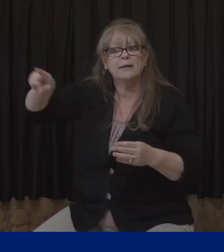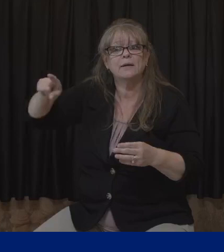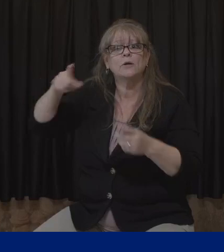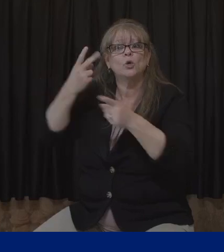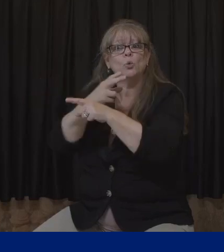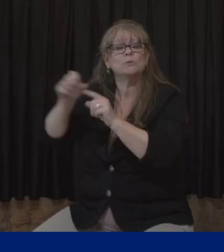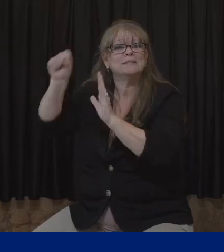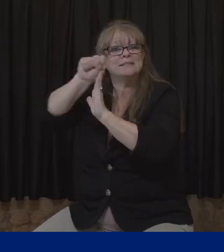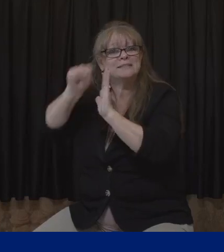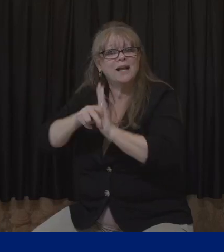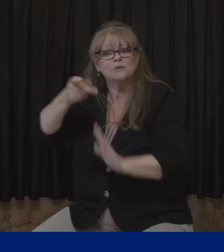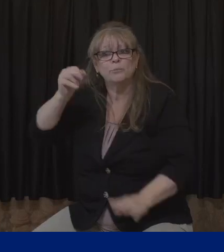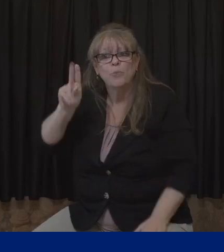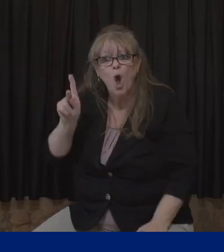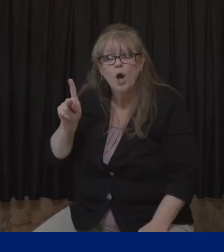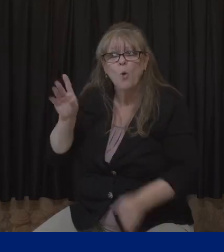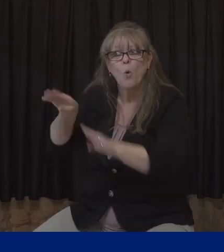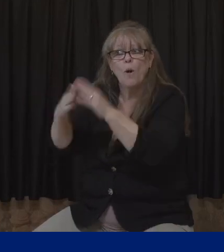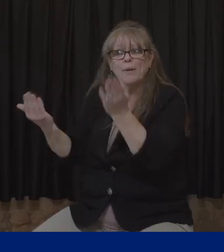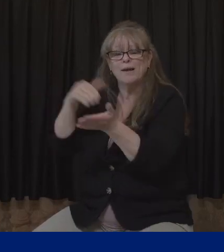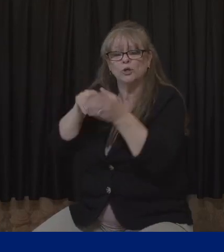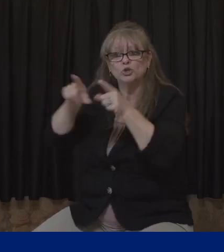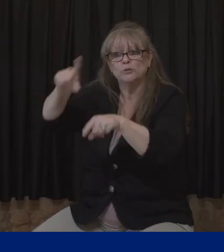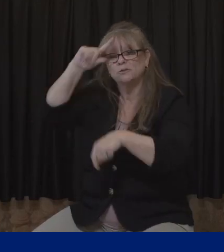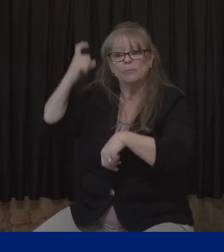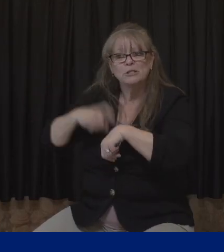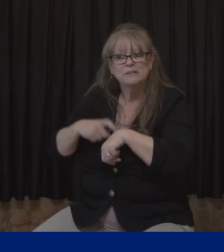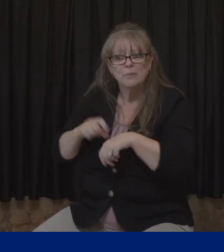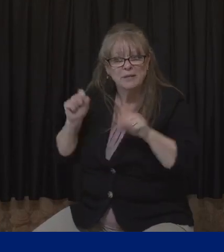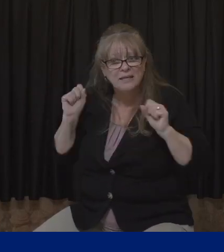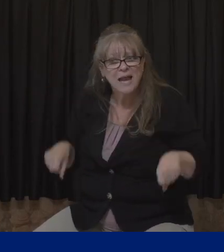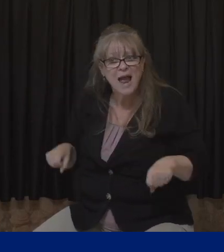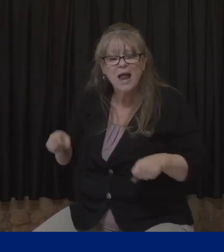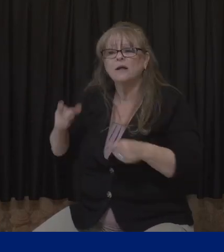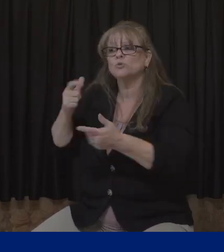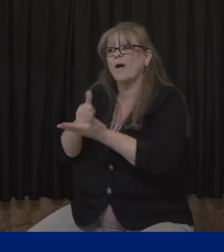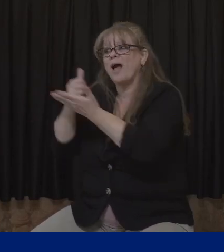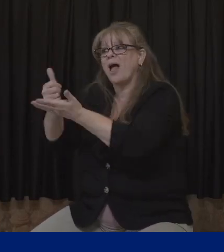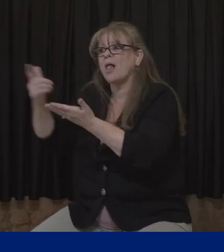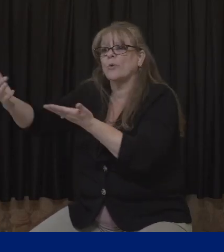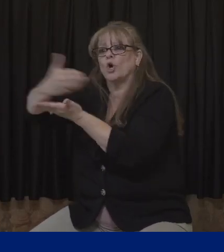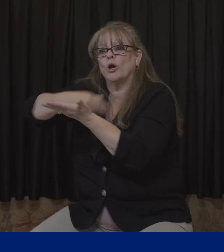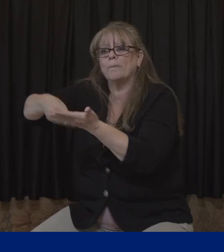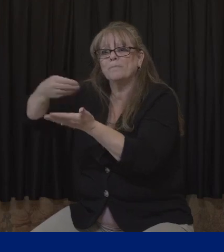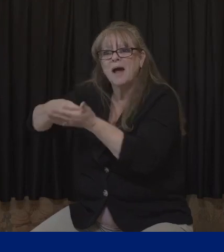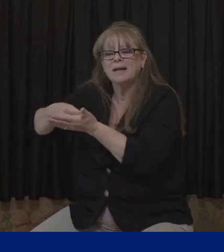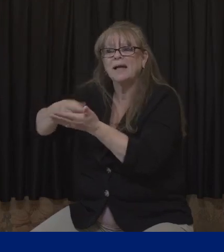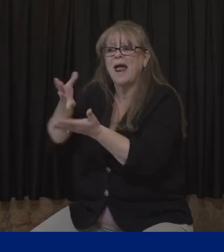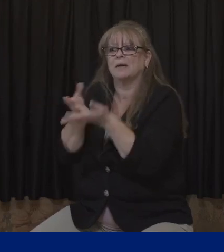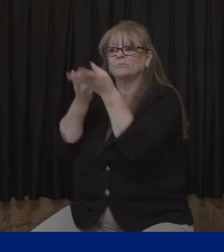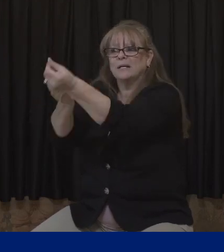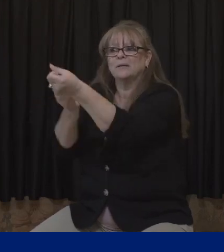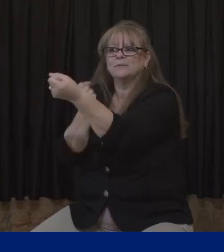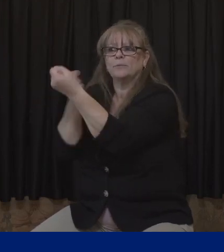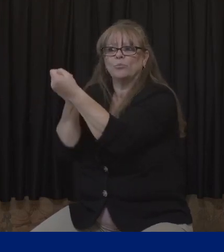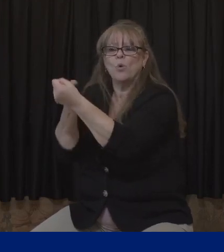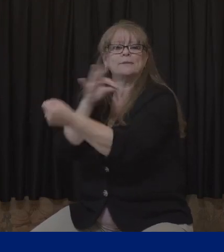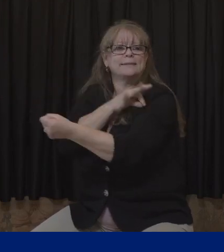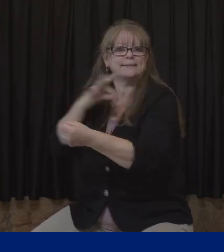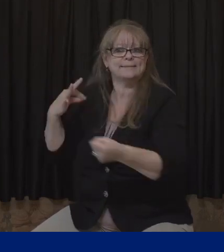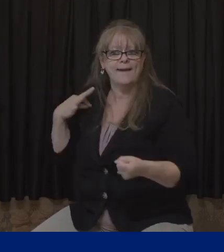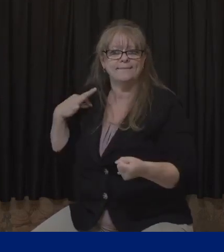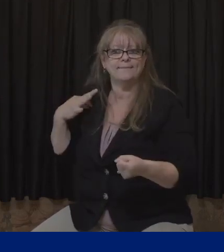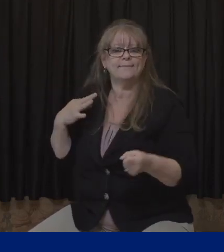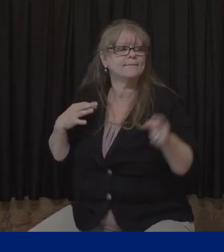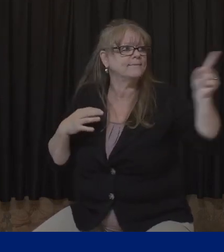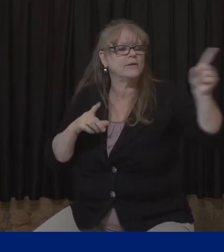money so that they can pay wages and bills again? We are one of the handful of states that have been able to keep our entire state park system